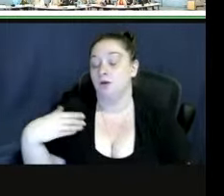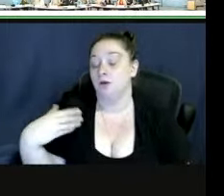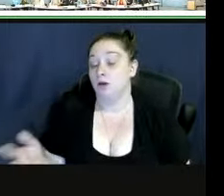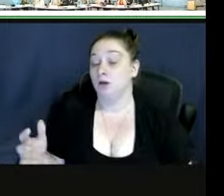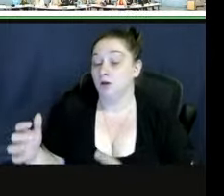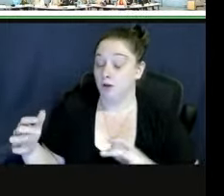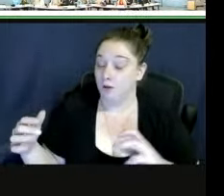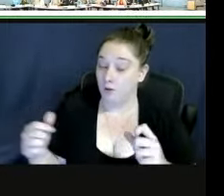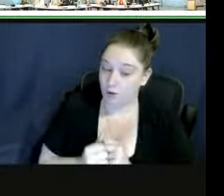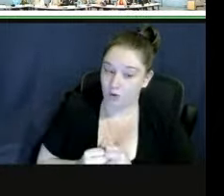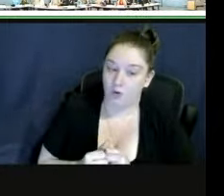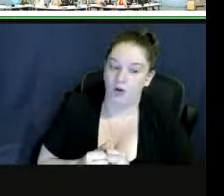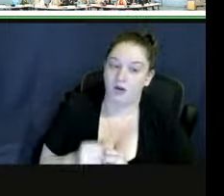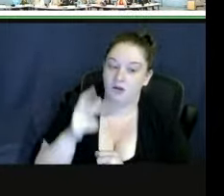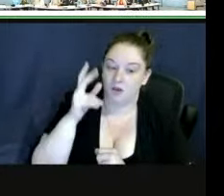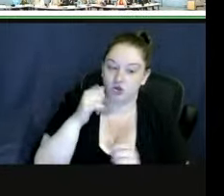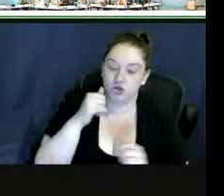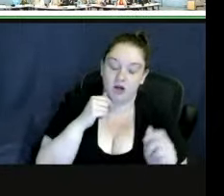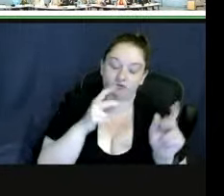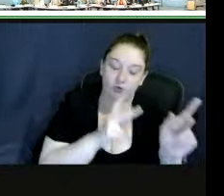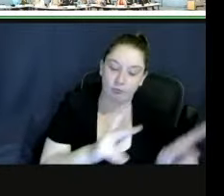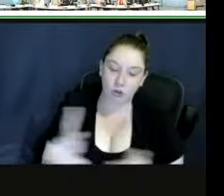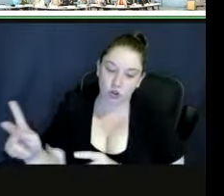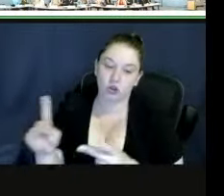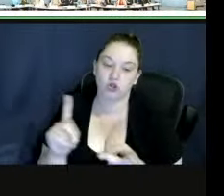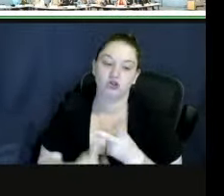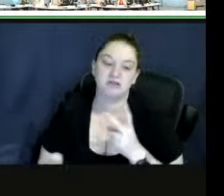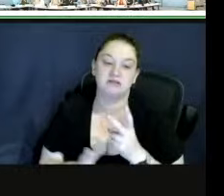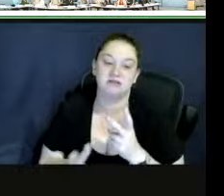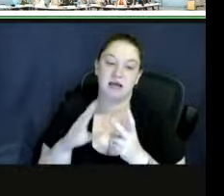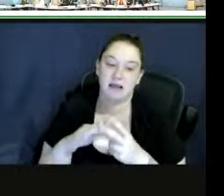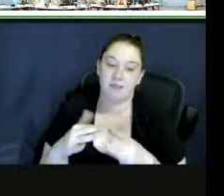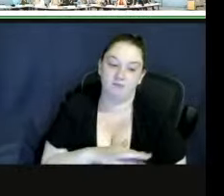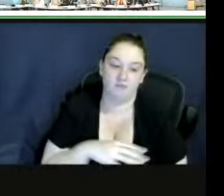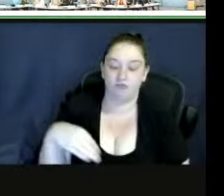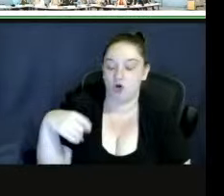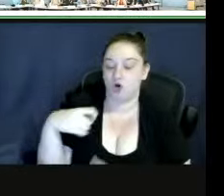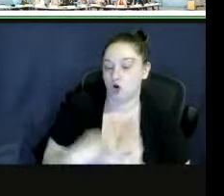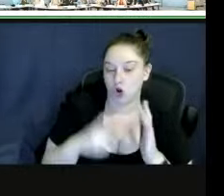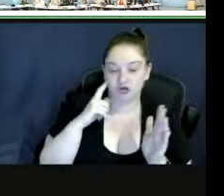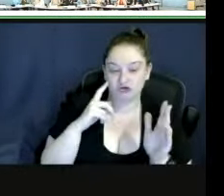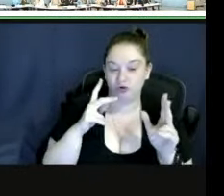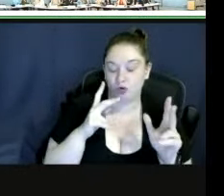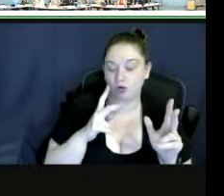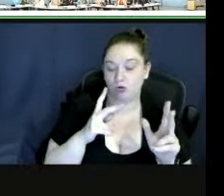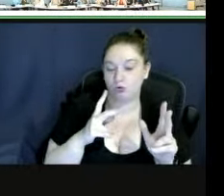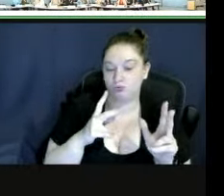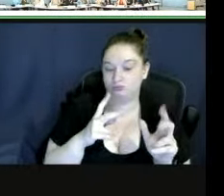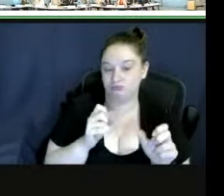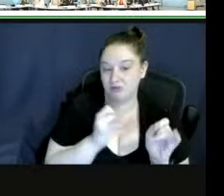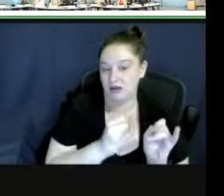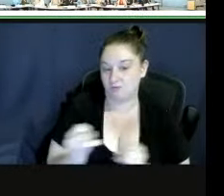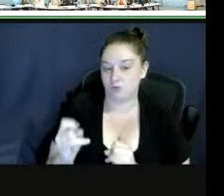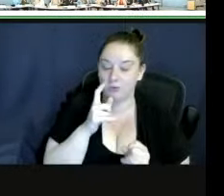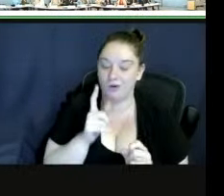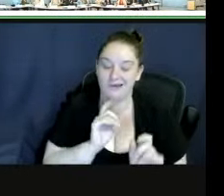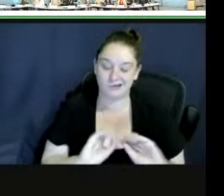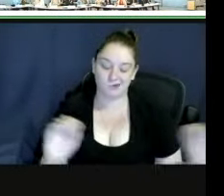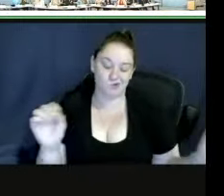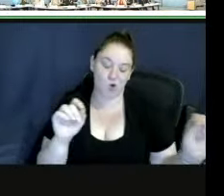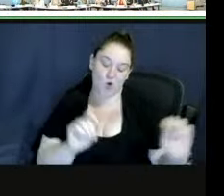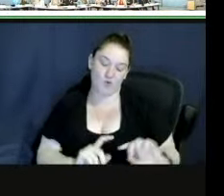the history of PERS and the cost, the burden cost for an employee, there isn't really that much difference anymore between time and a half and a full burdened